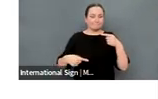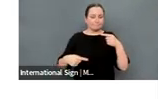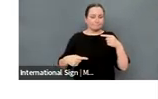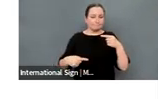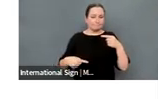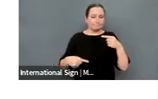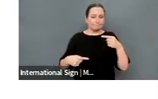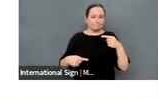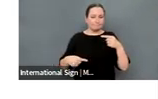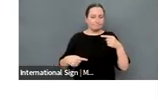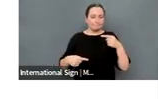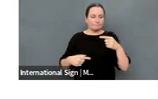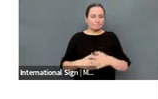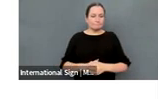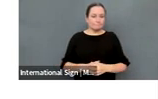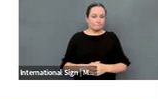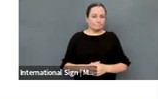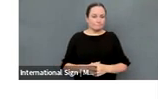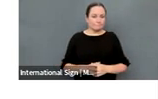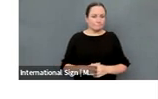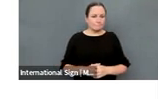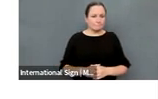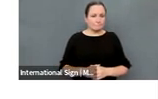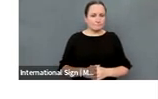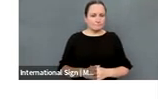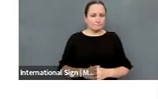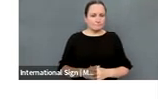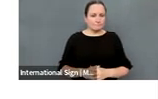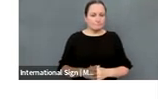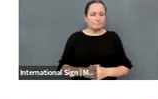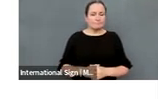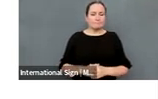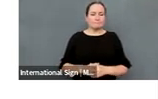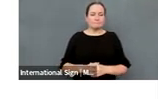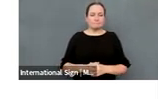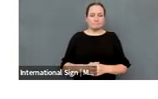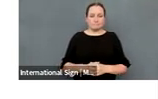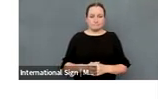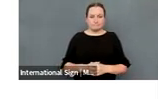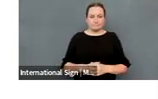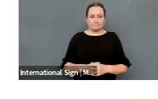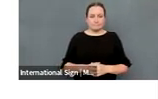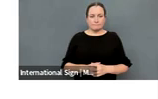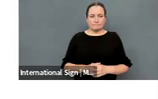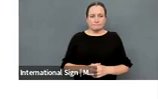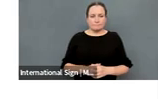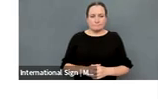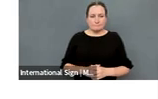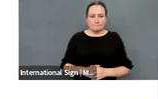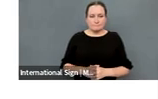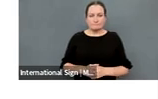And a well-designed policy can have many multidimensional and